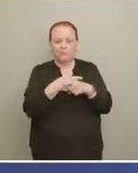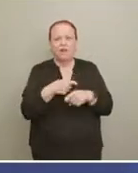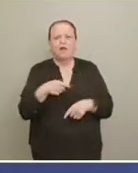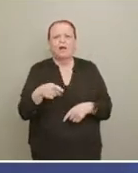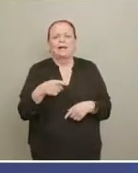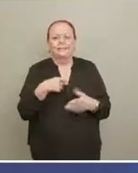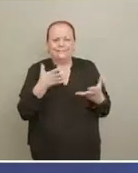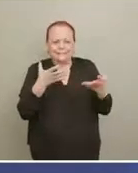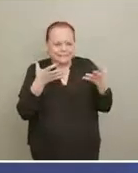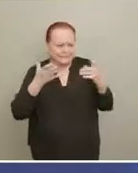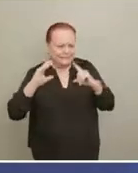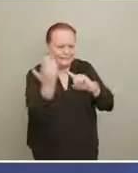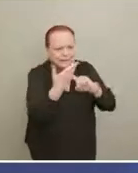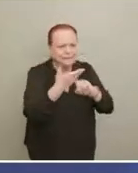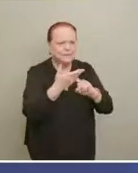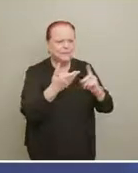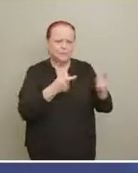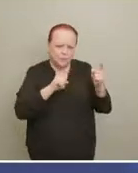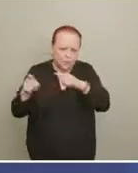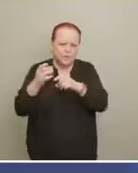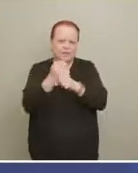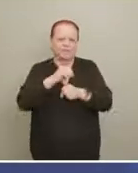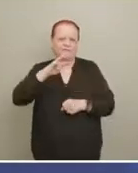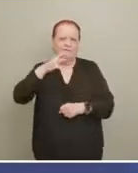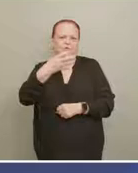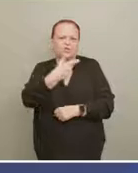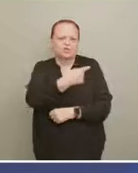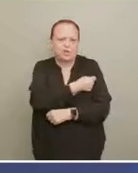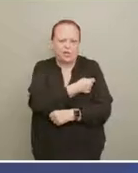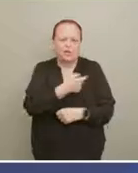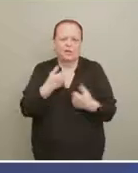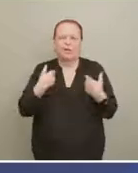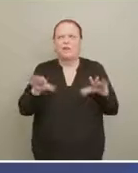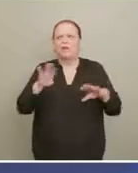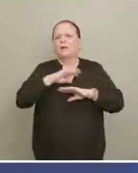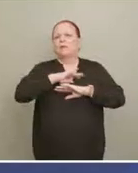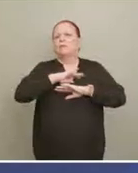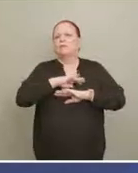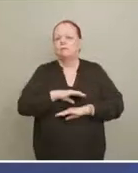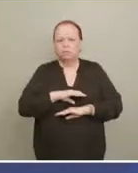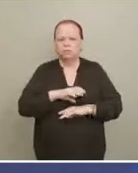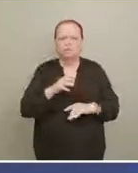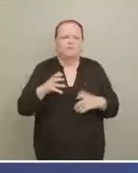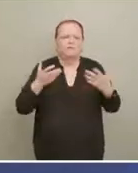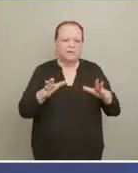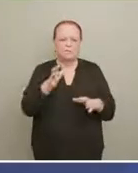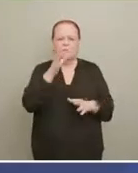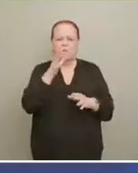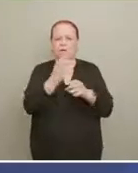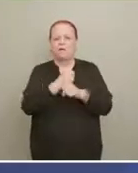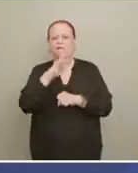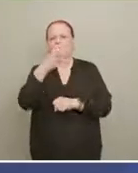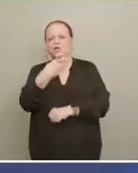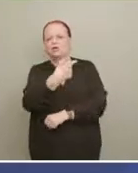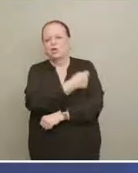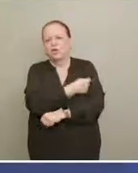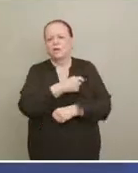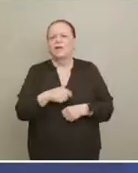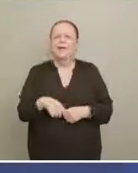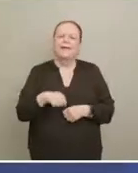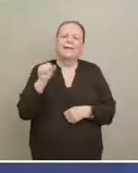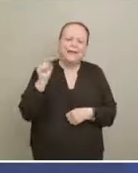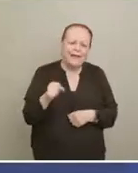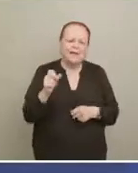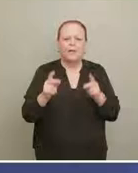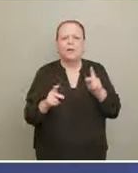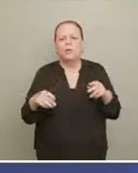shot over the weekend. We're so relieved, right? I mean, yes, people are tired of COVID, people are tired of the vaccine and